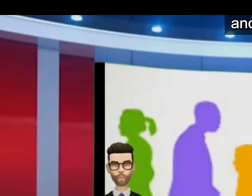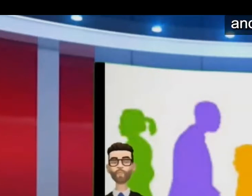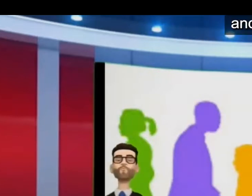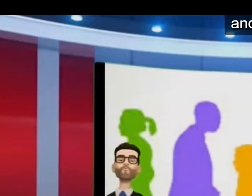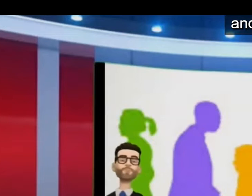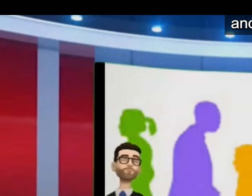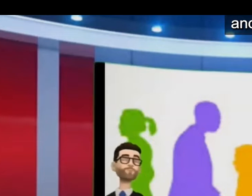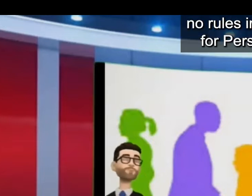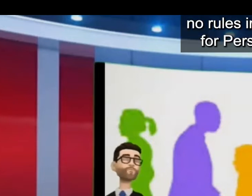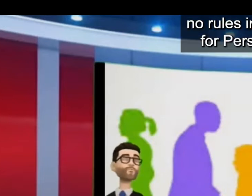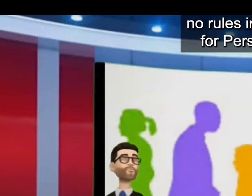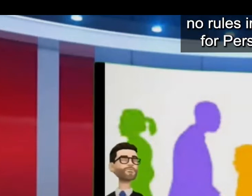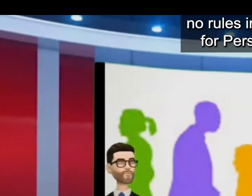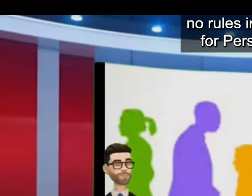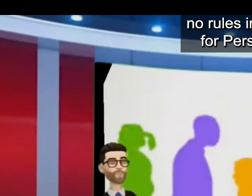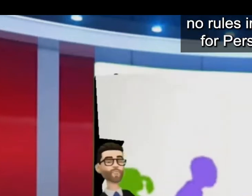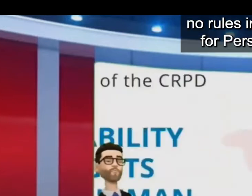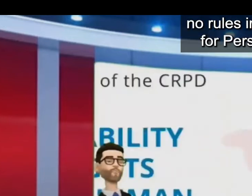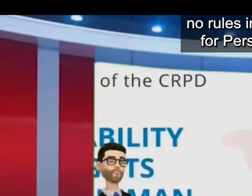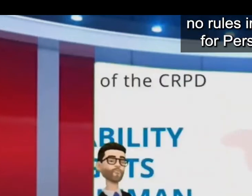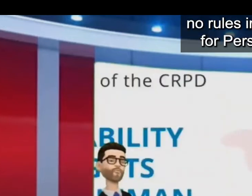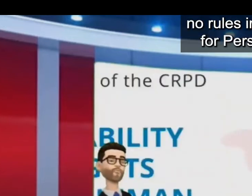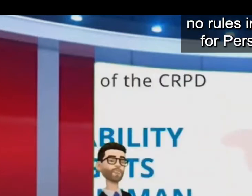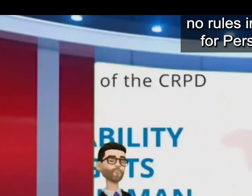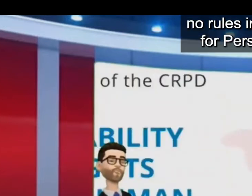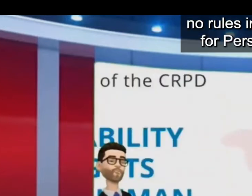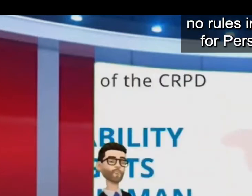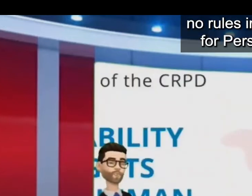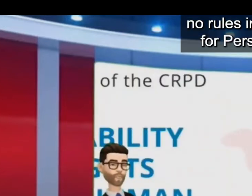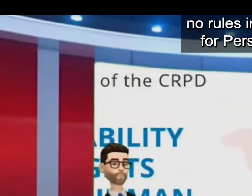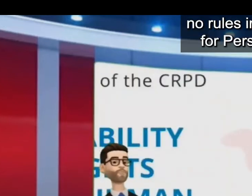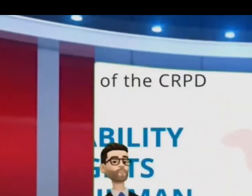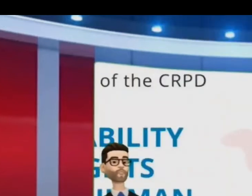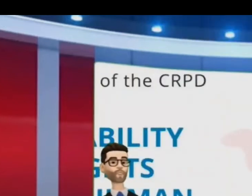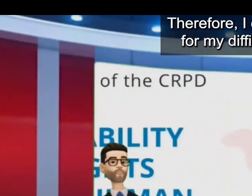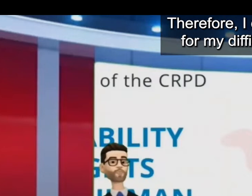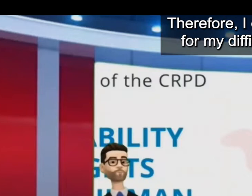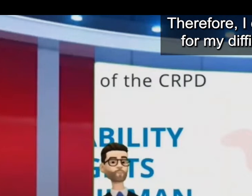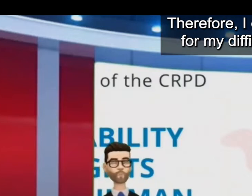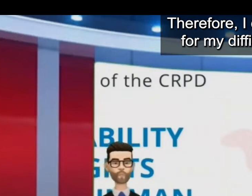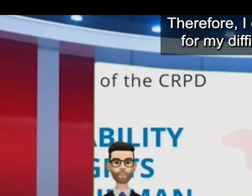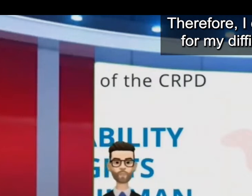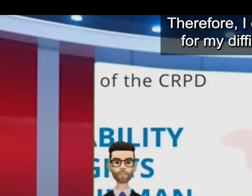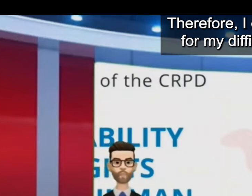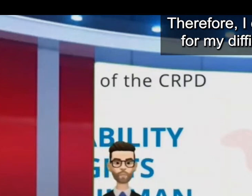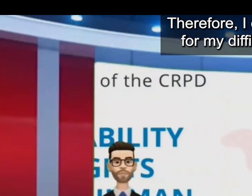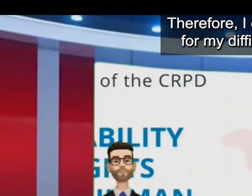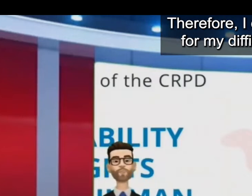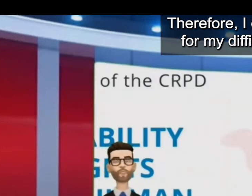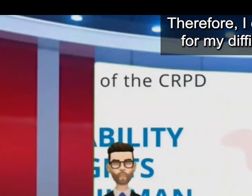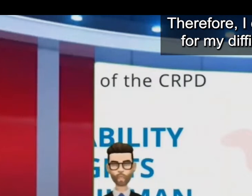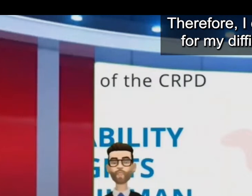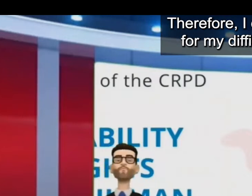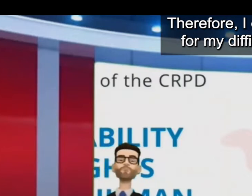and I realized that there is no rules in emergency situations for persons with disability. Therefore, I couldn't find